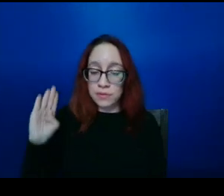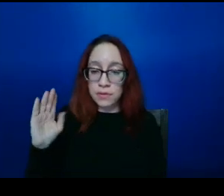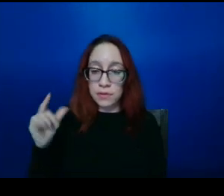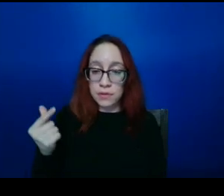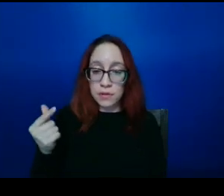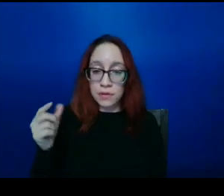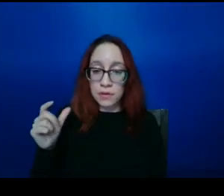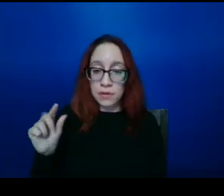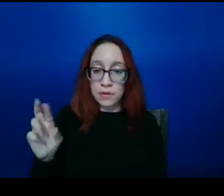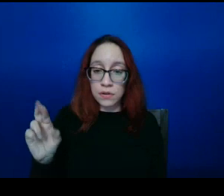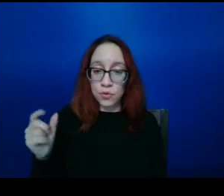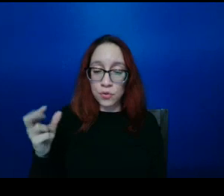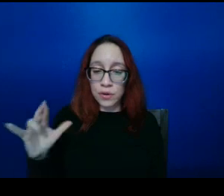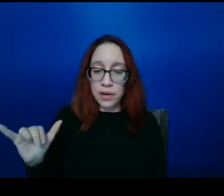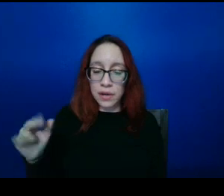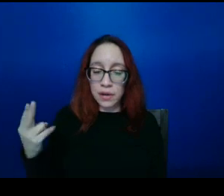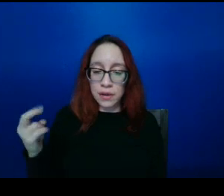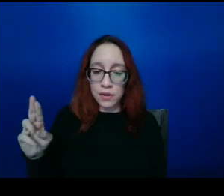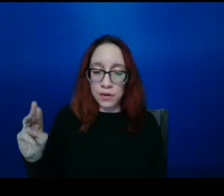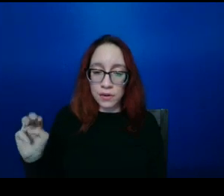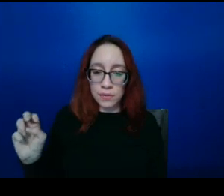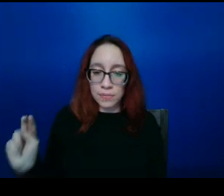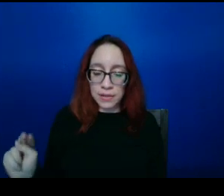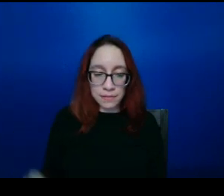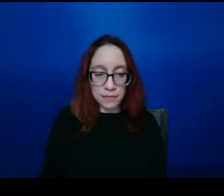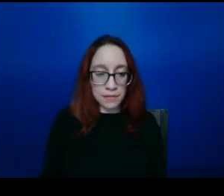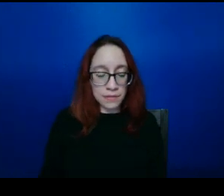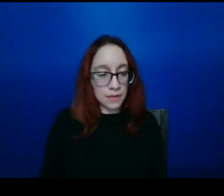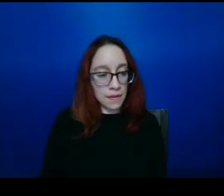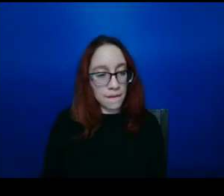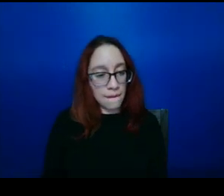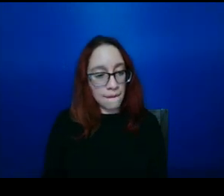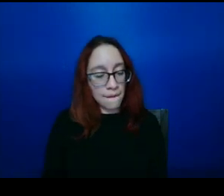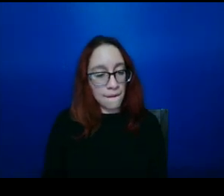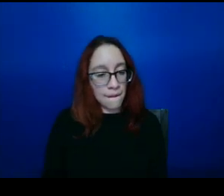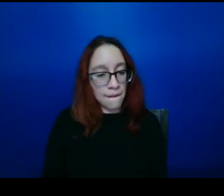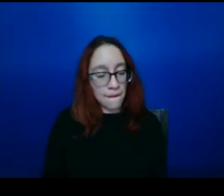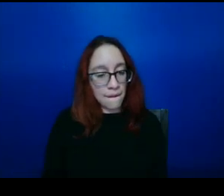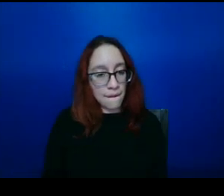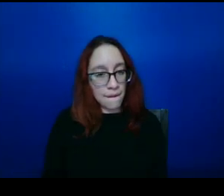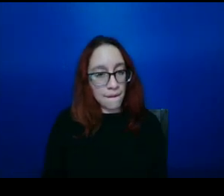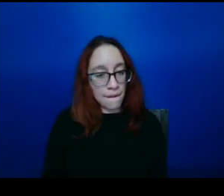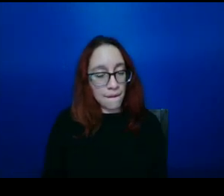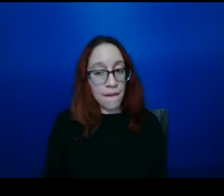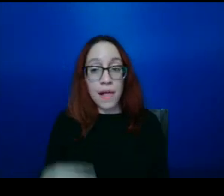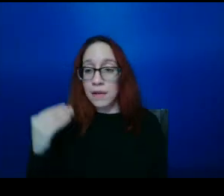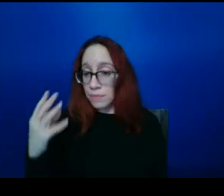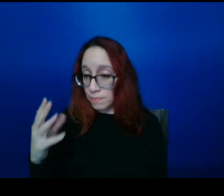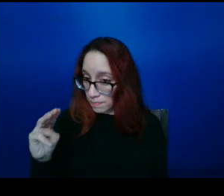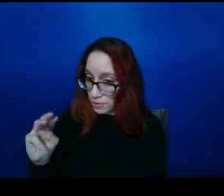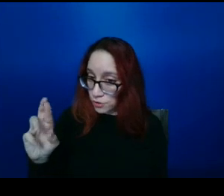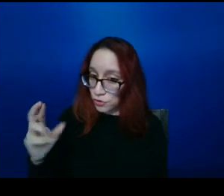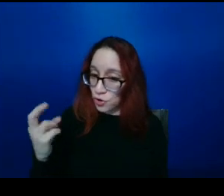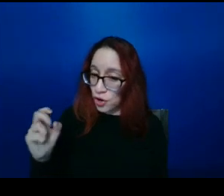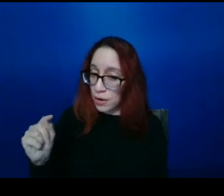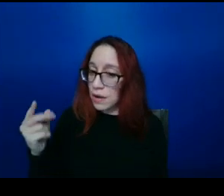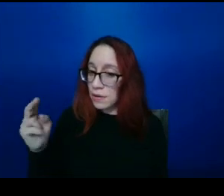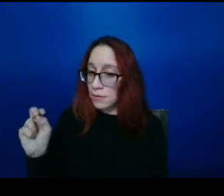Hartman. All Gregory, right. Please click the microphone next to your name. Mr. Thank Hartman, I will let you know we have 30 seconds